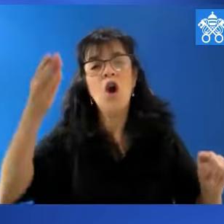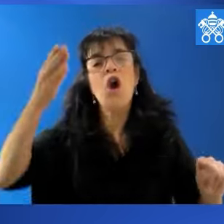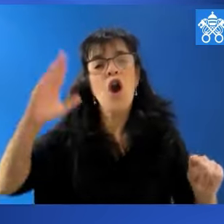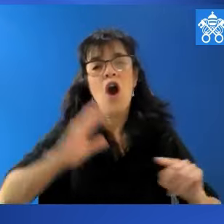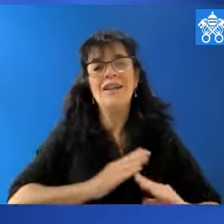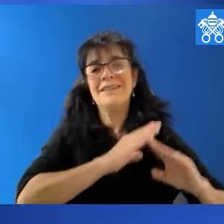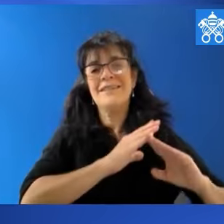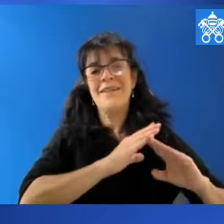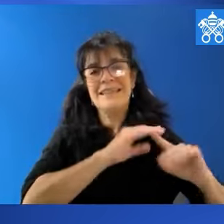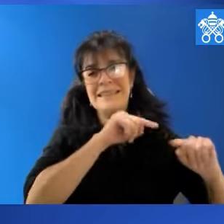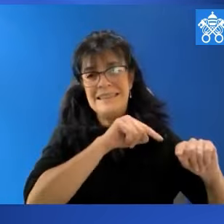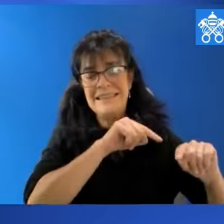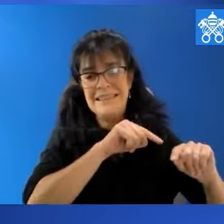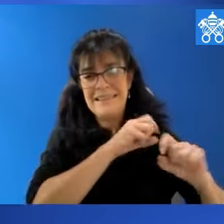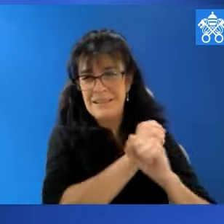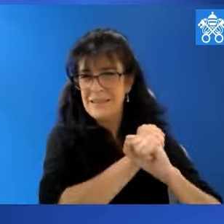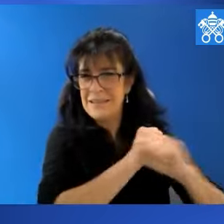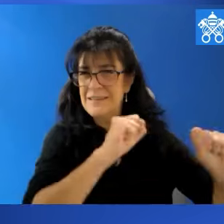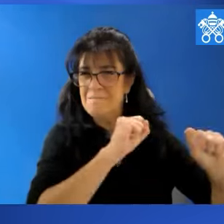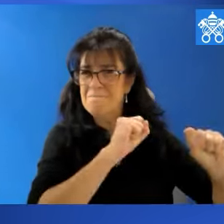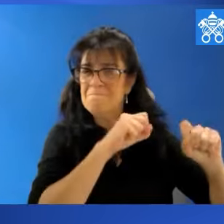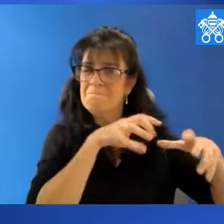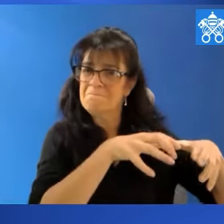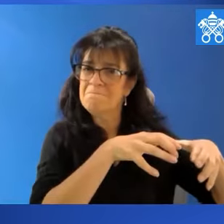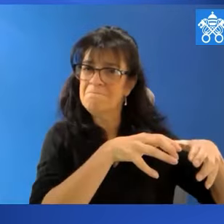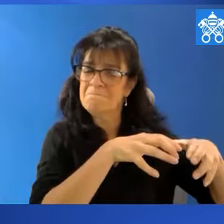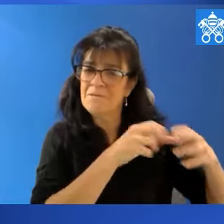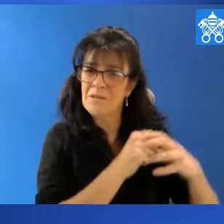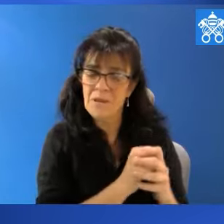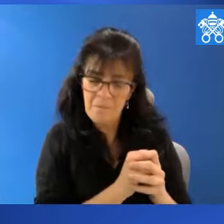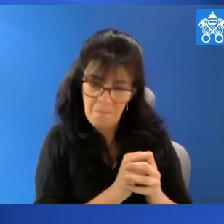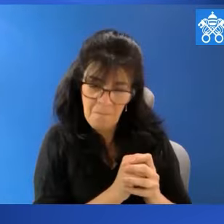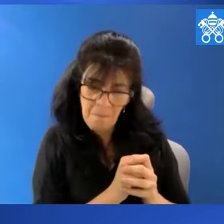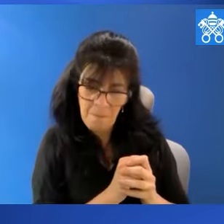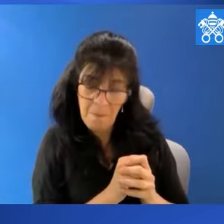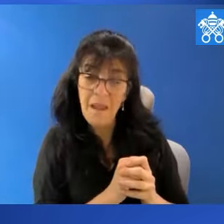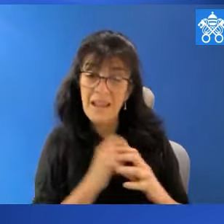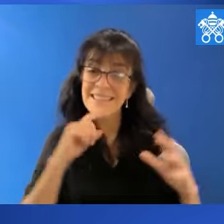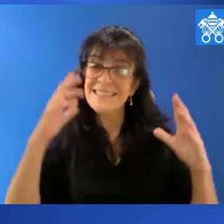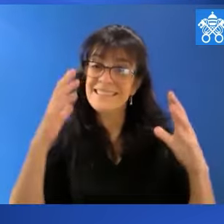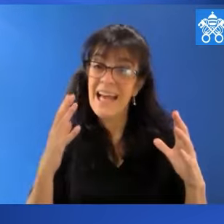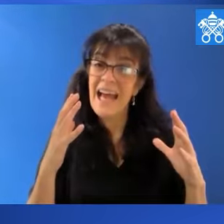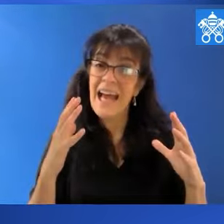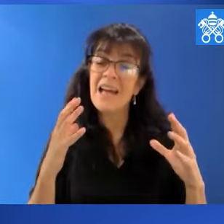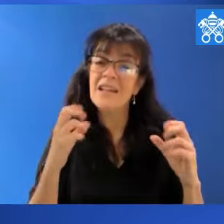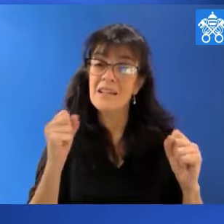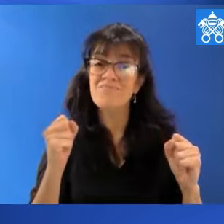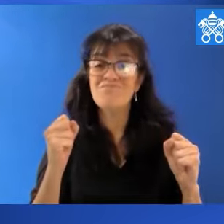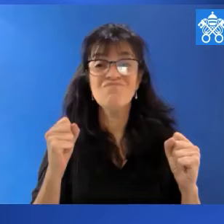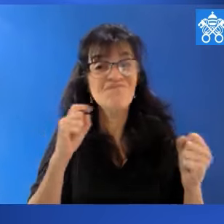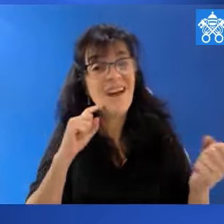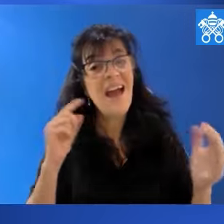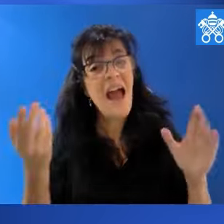be defended. Some deserts, too, unfortunately, are becoming cemeteries